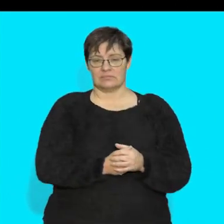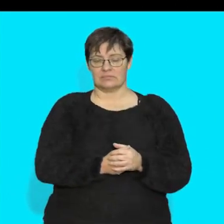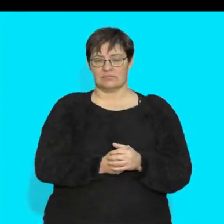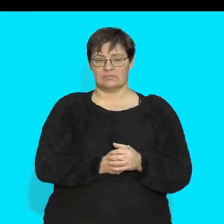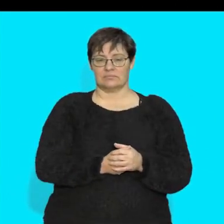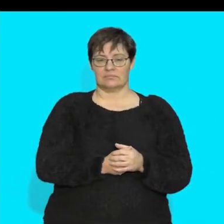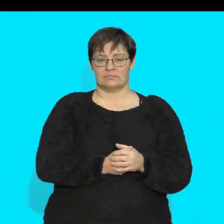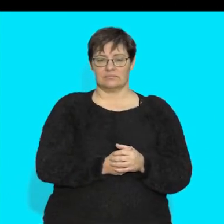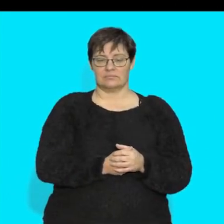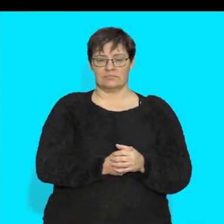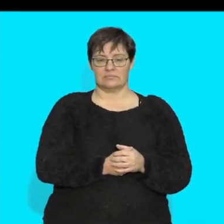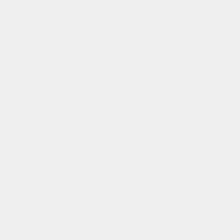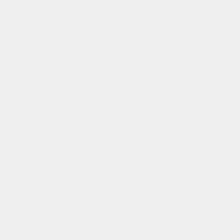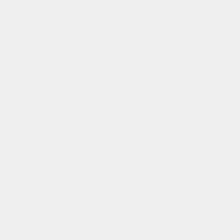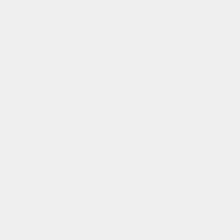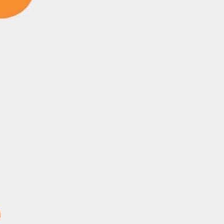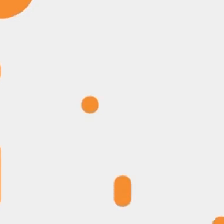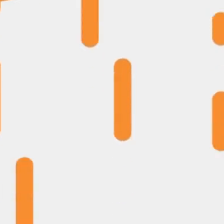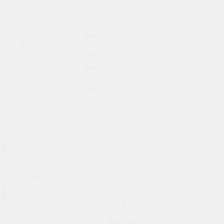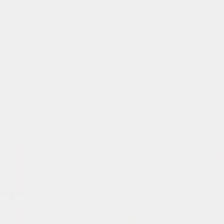gets bigger.